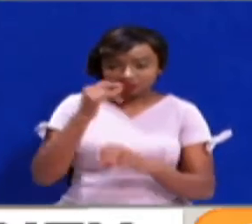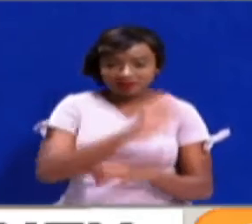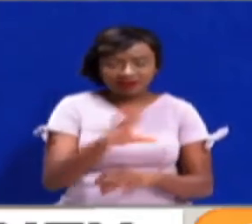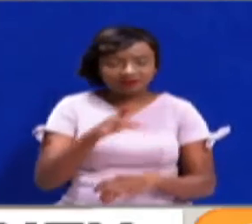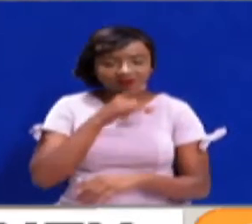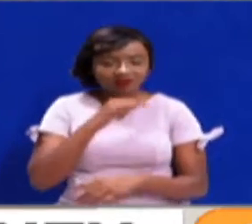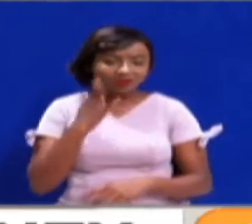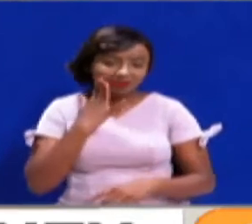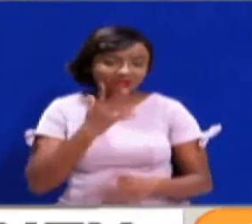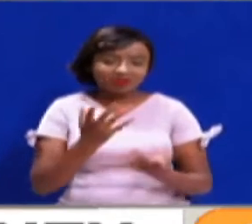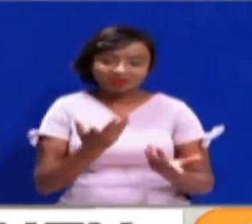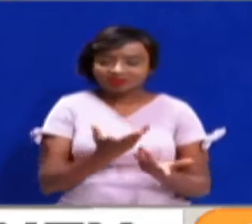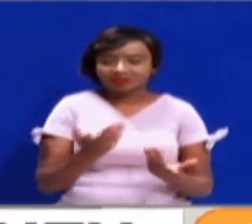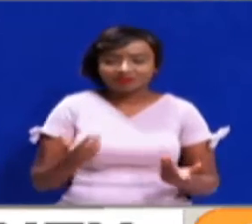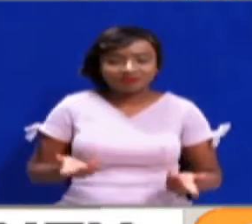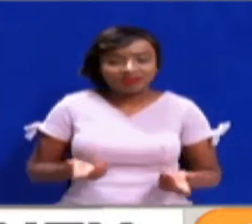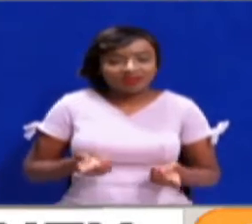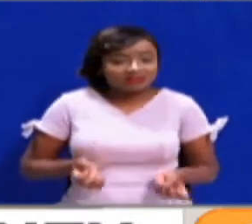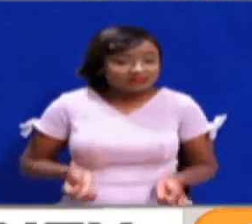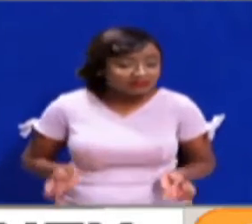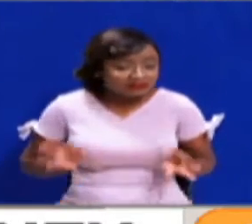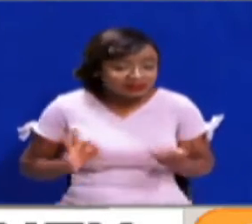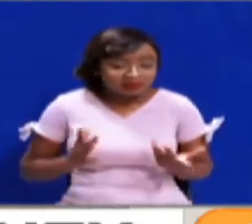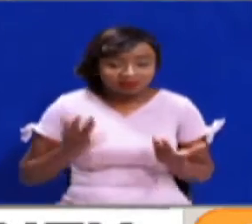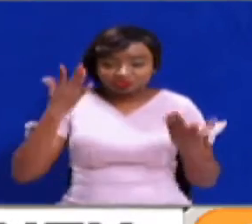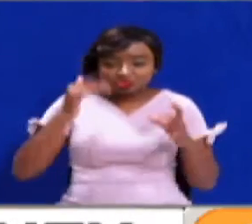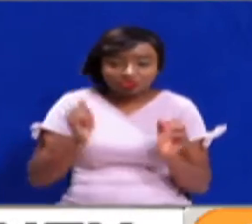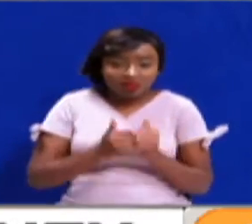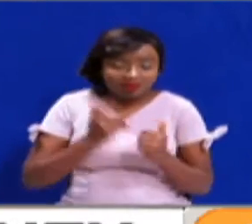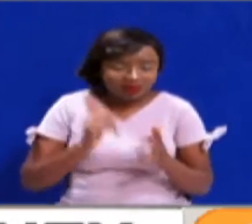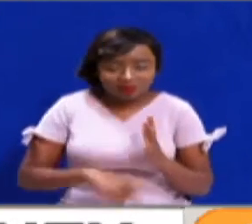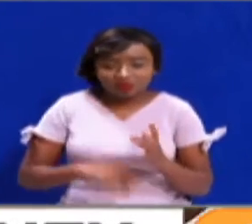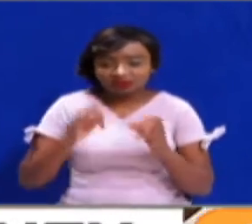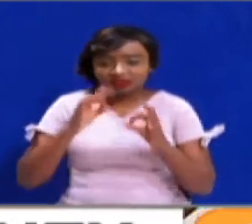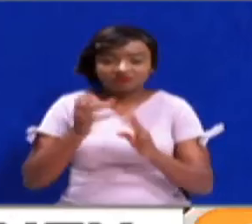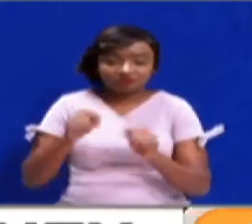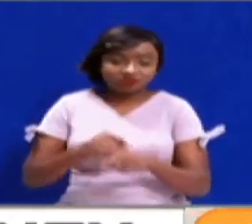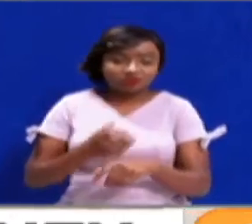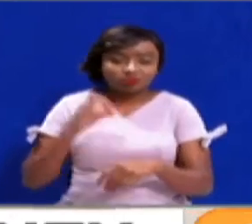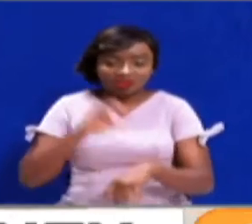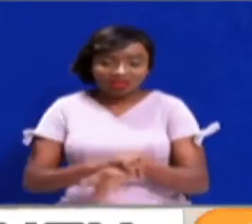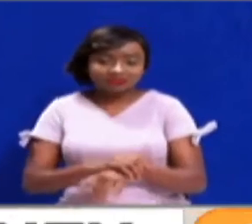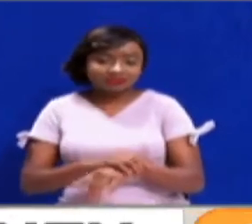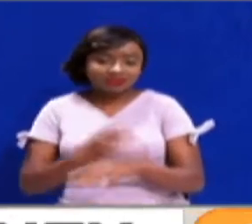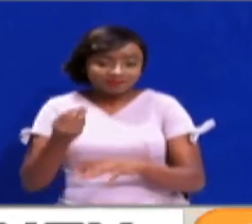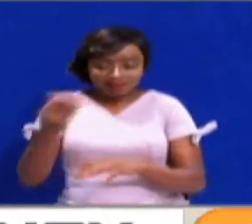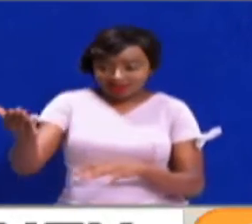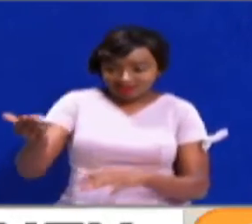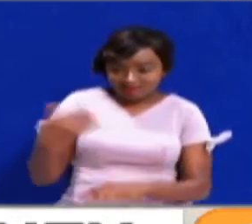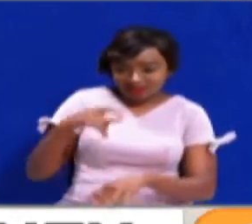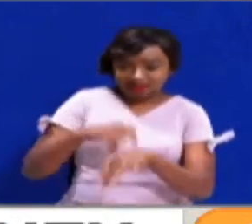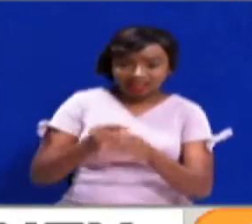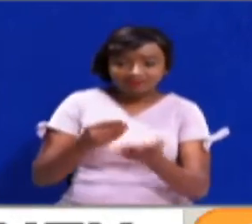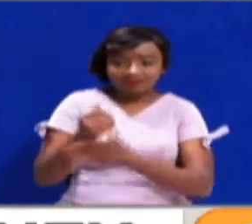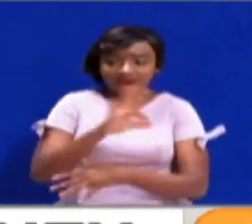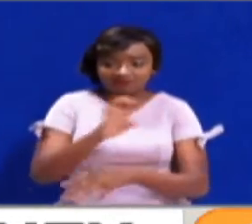wits' end, honestly. You know, you don't know what's going to happen. The issue of whether they will get refunds from the school fees they paid is still, you